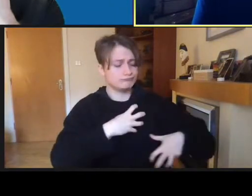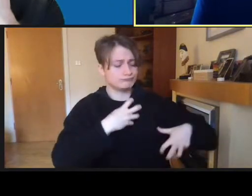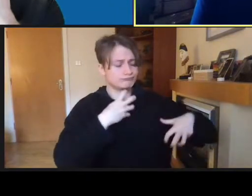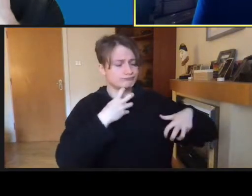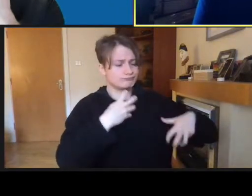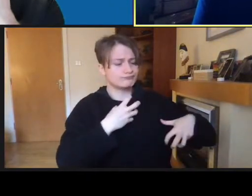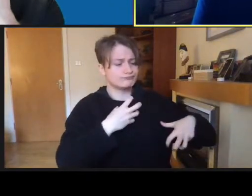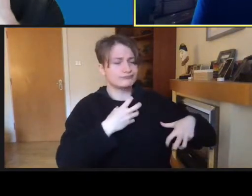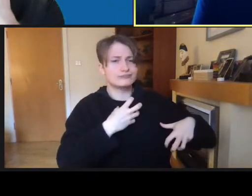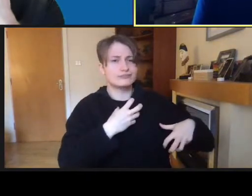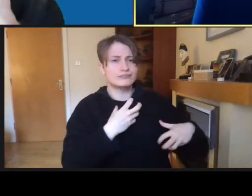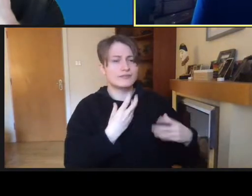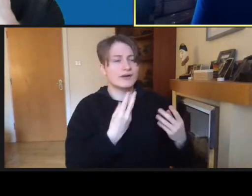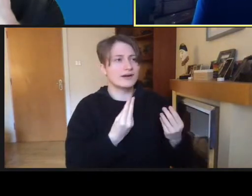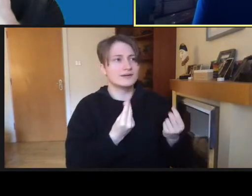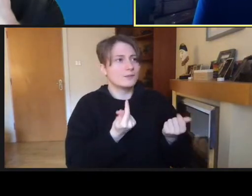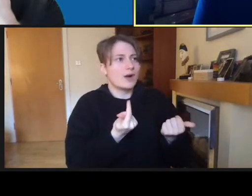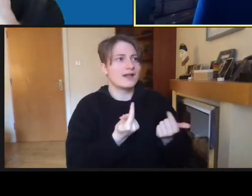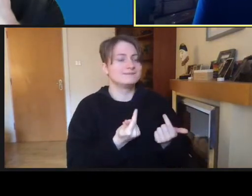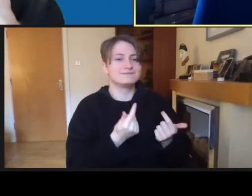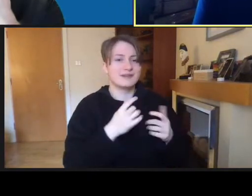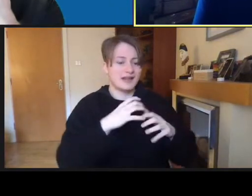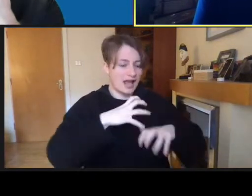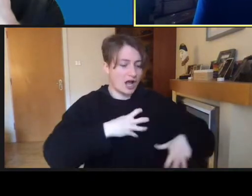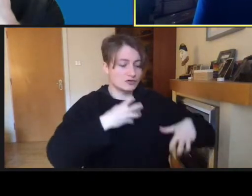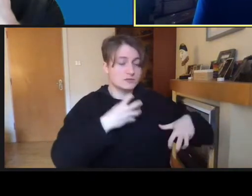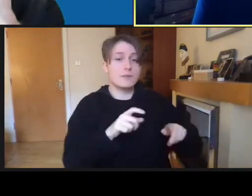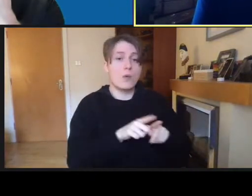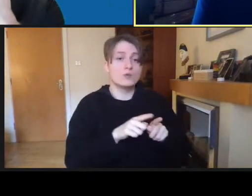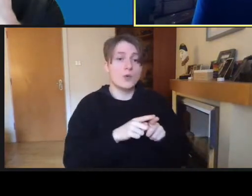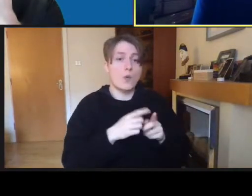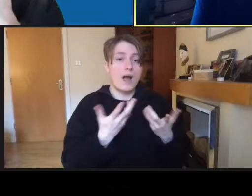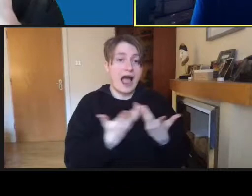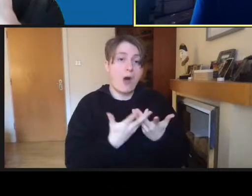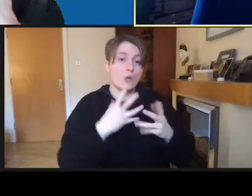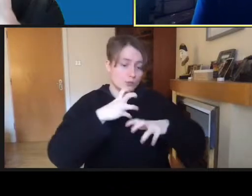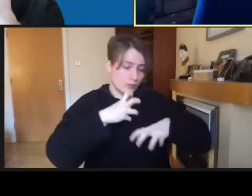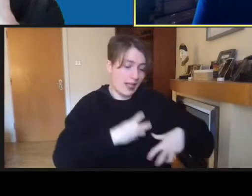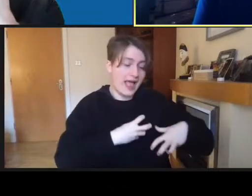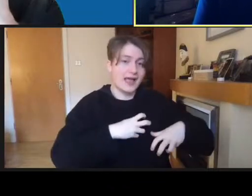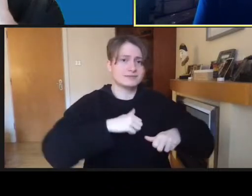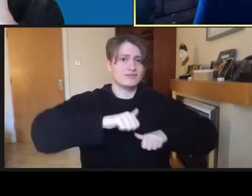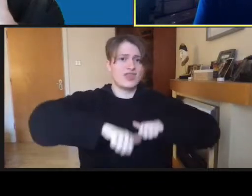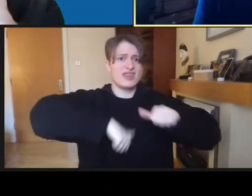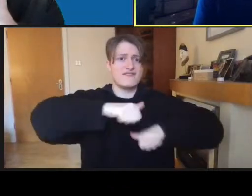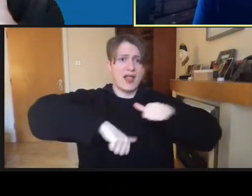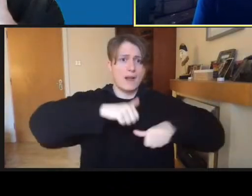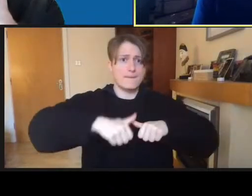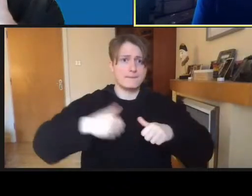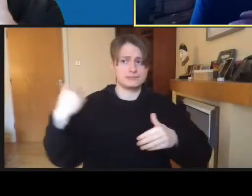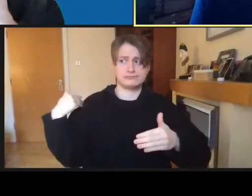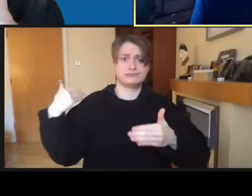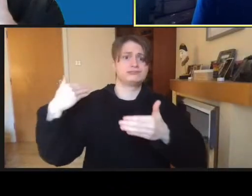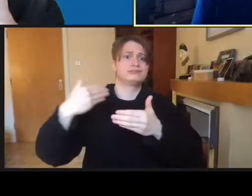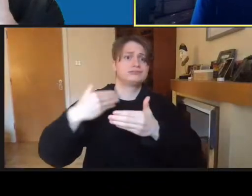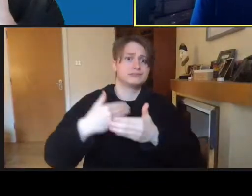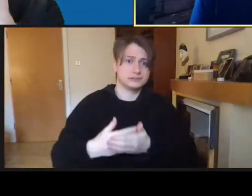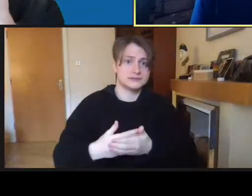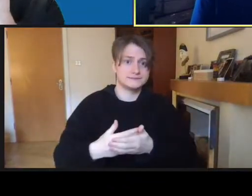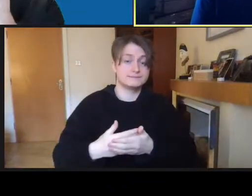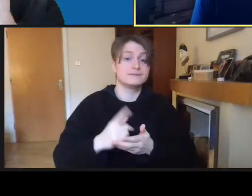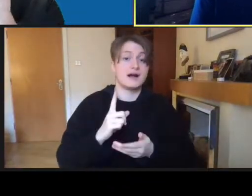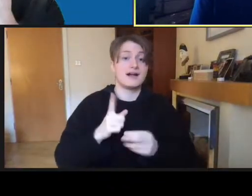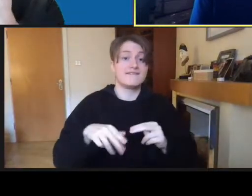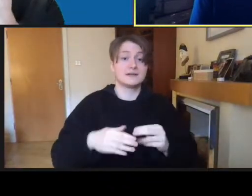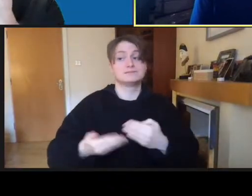the instruments and the playing itself has developed hugely over the years. And actually, going back to the very first